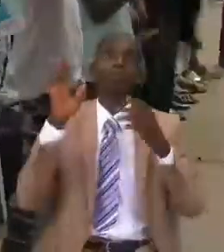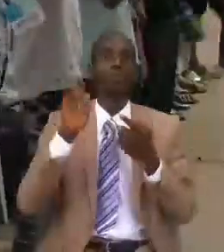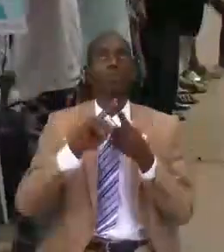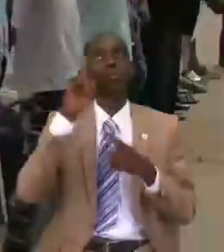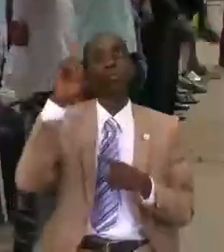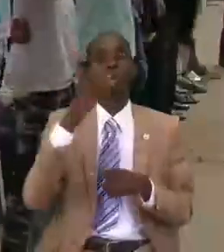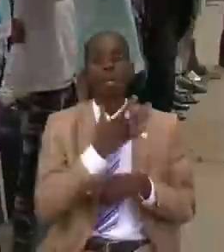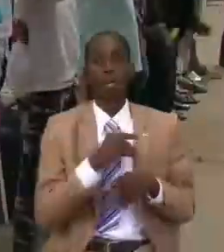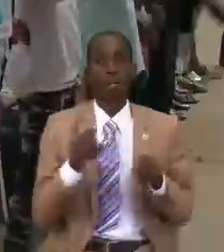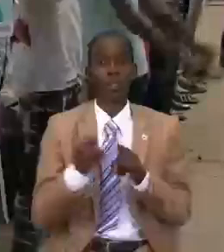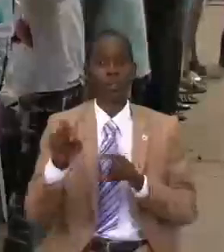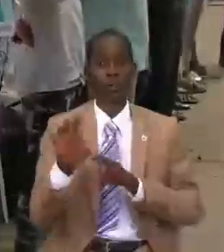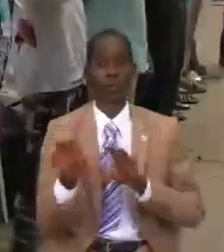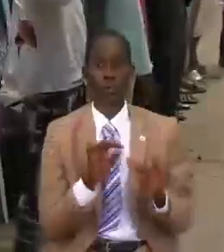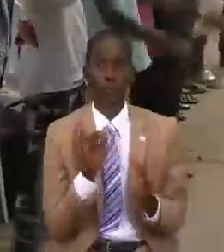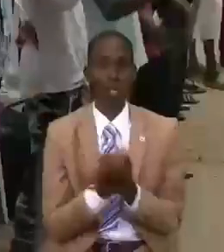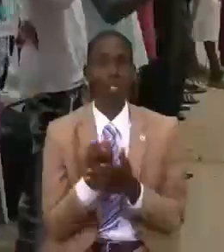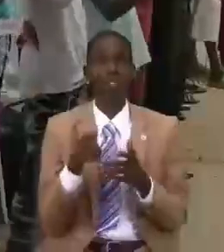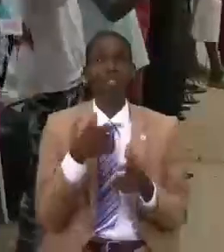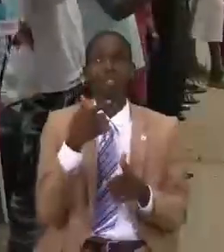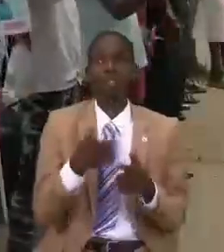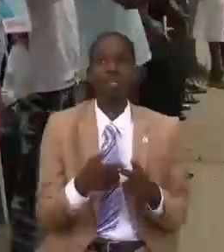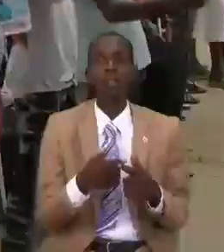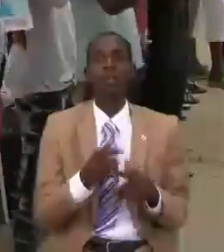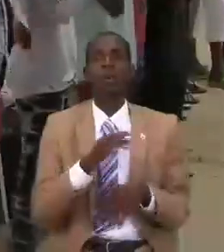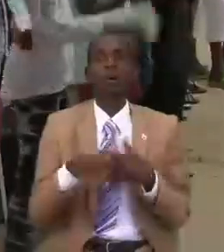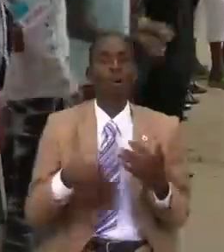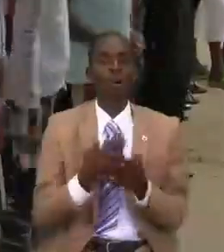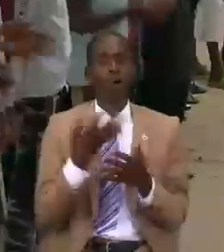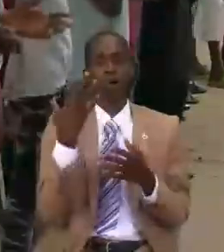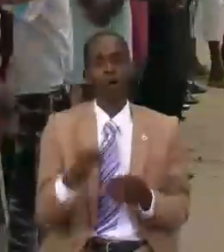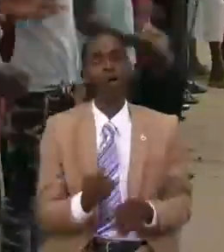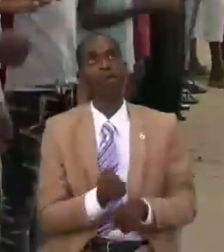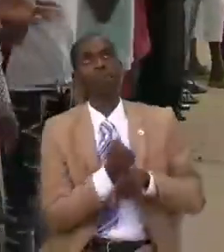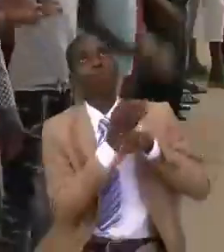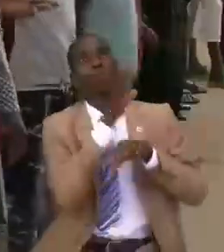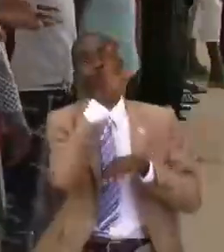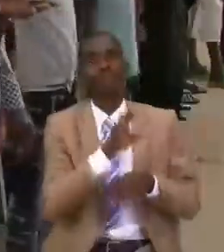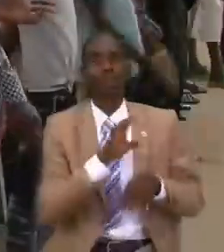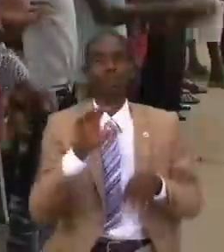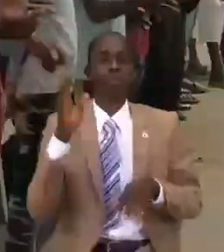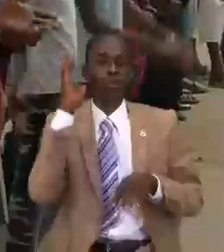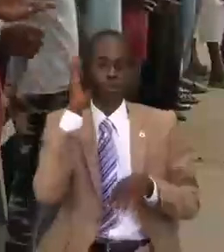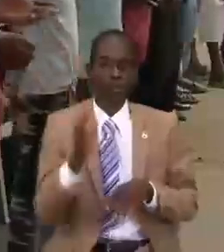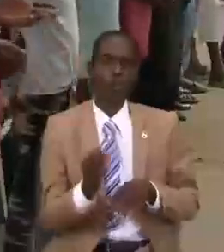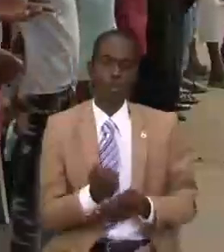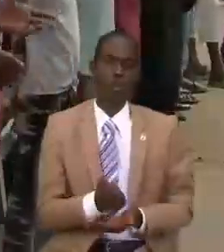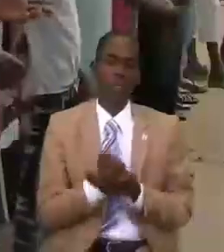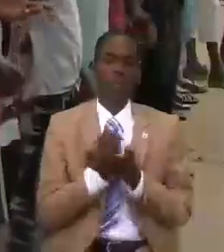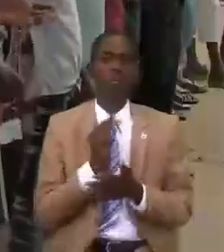of Calvary will avail for us. Every blessing, every